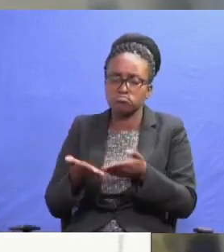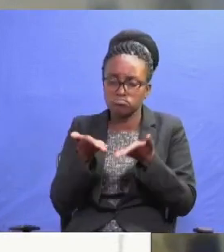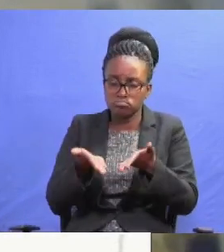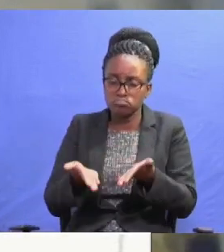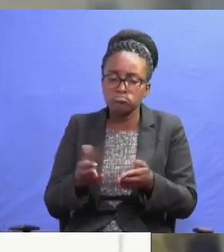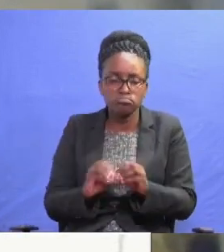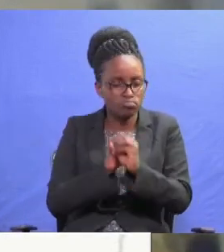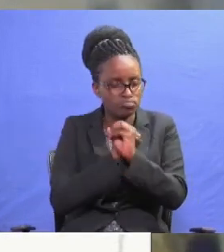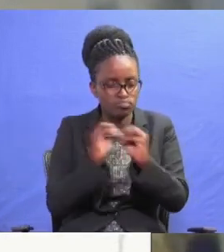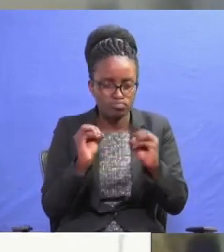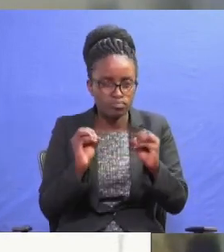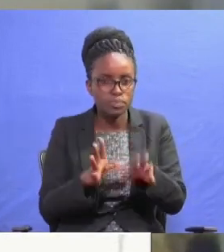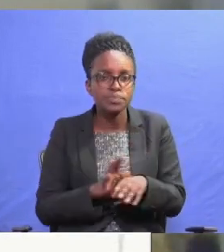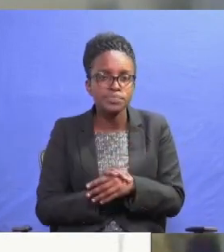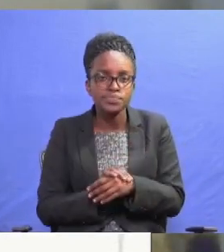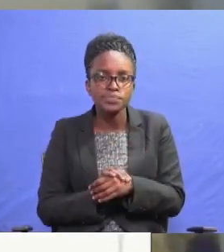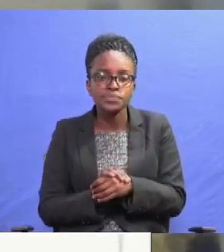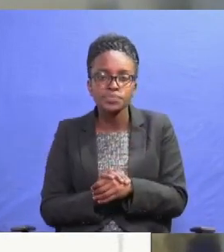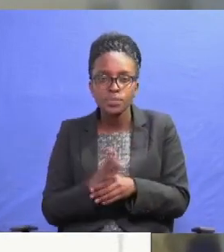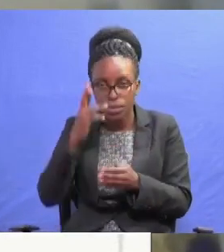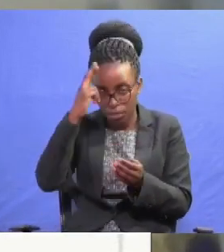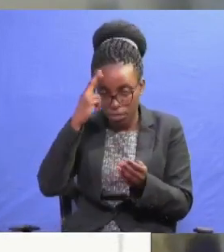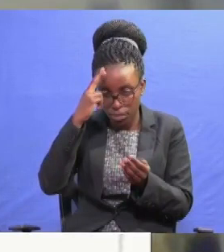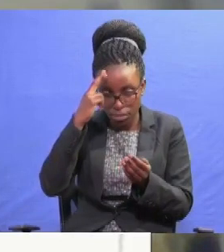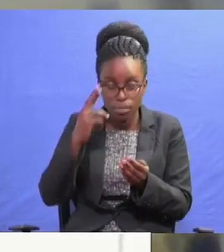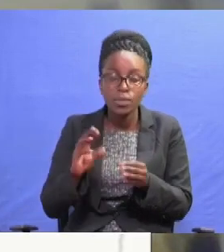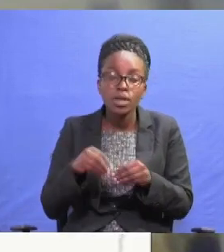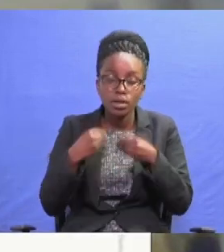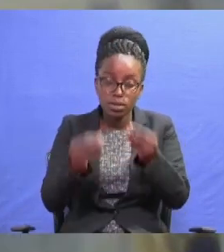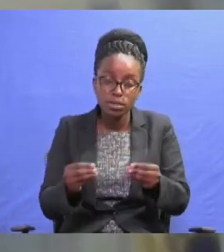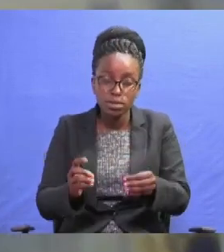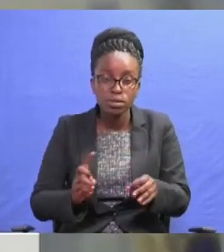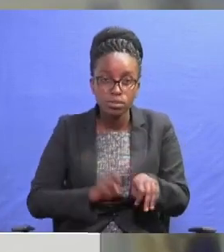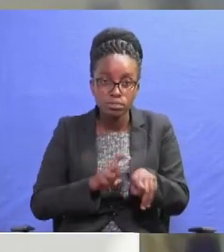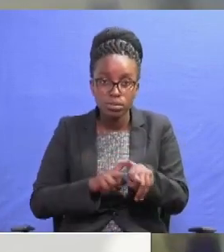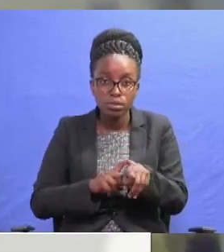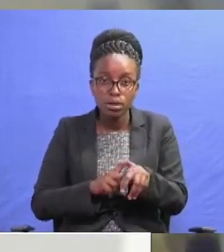there. But obviously, we also know that our people are also fond of